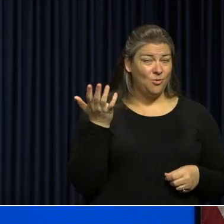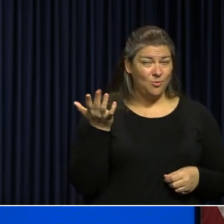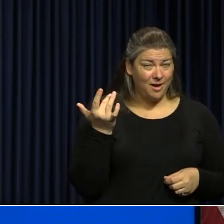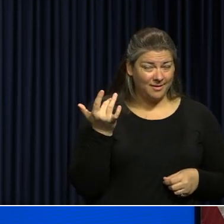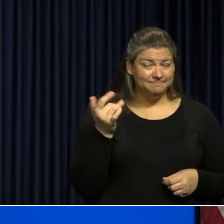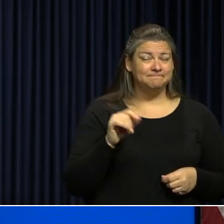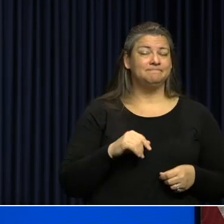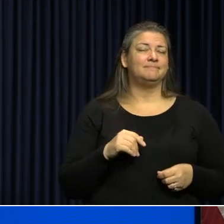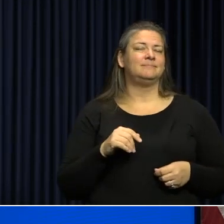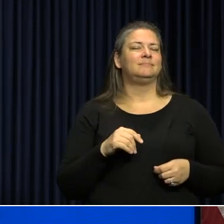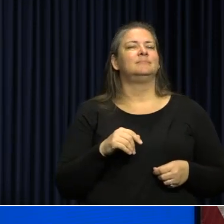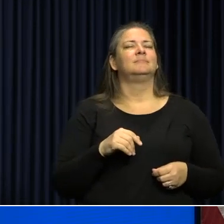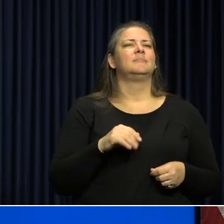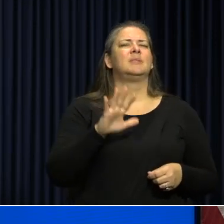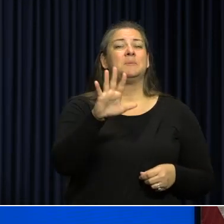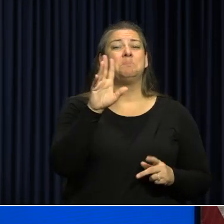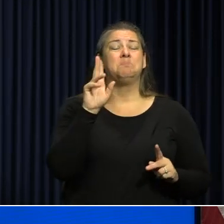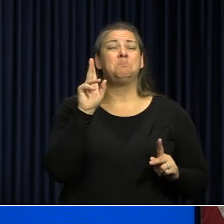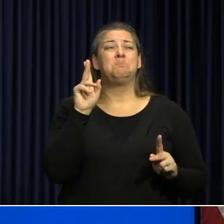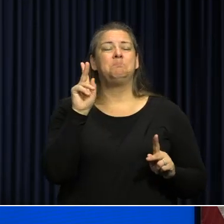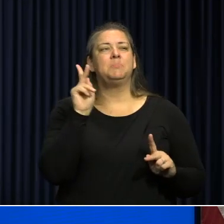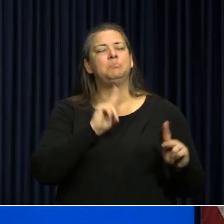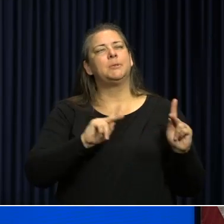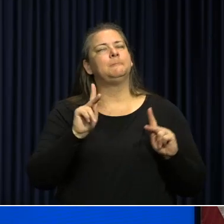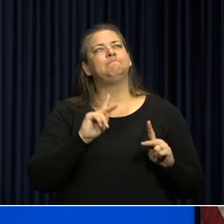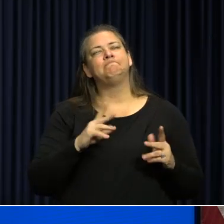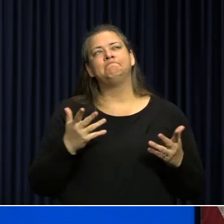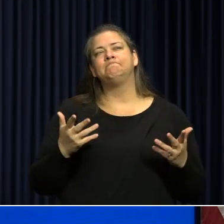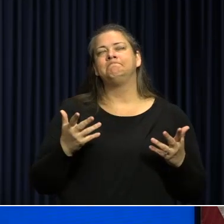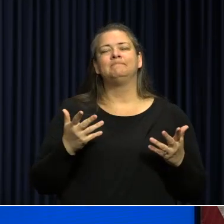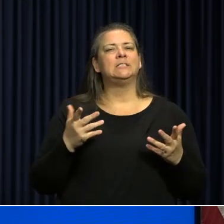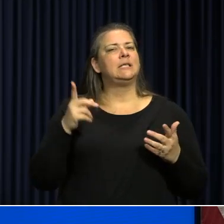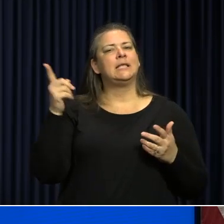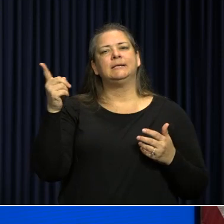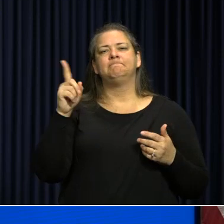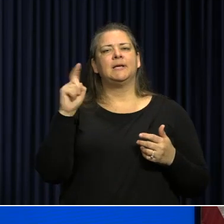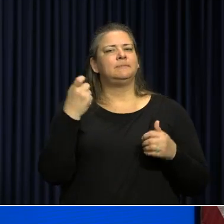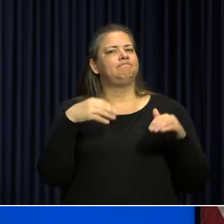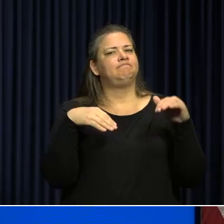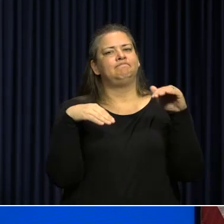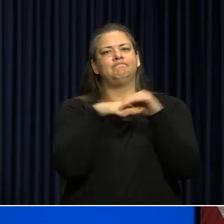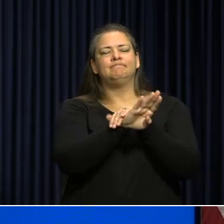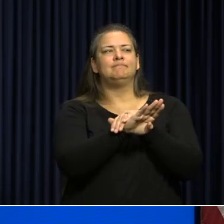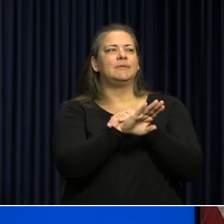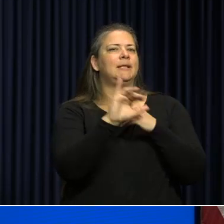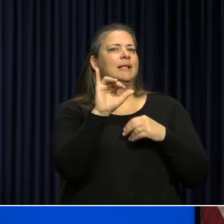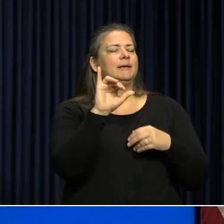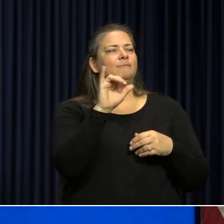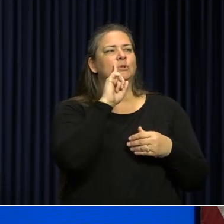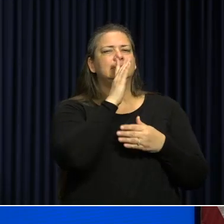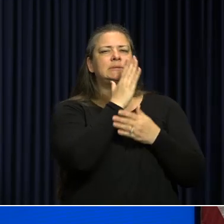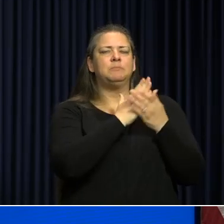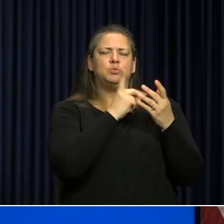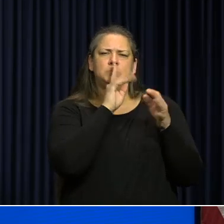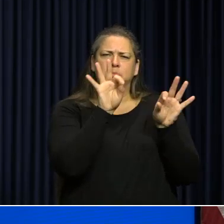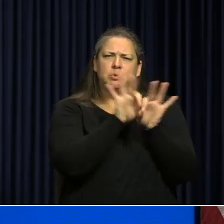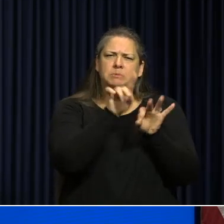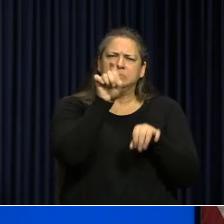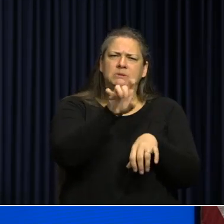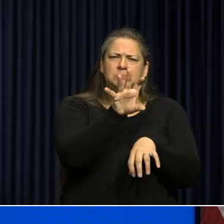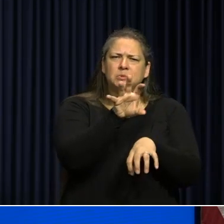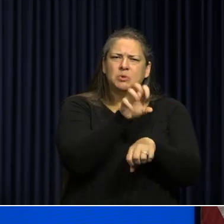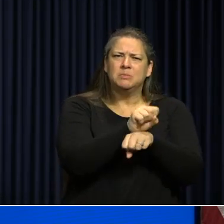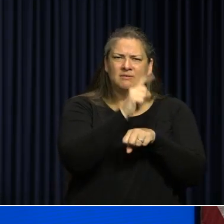First, people have not been able to go in to some types of visits and important appointments to